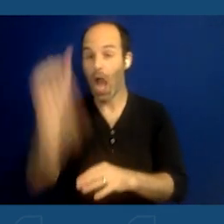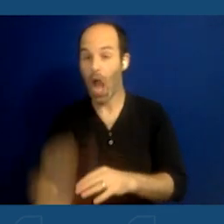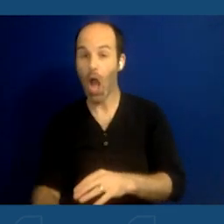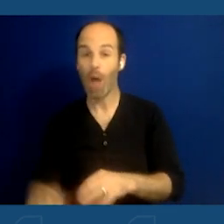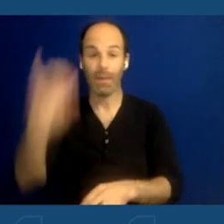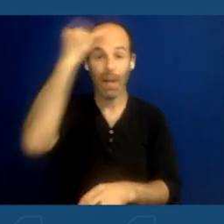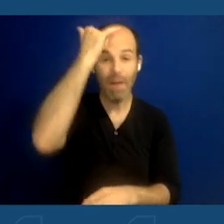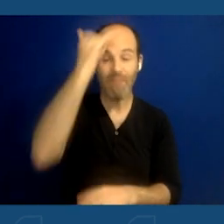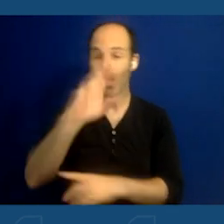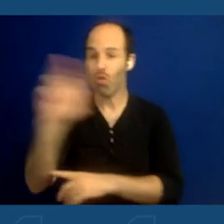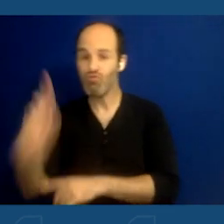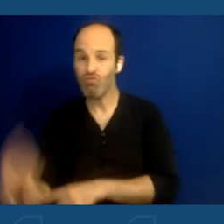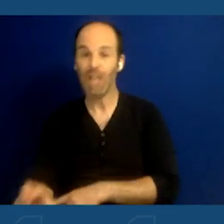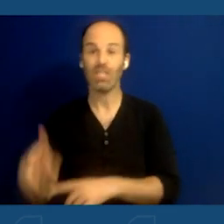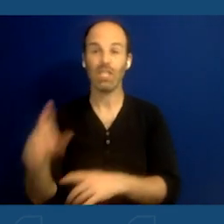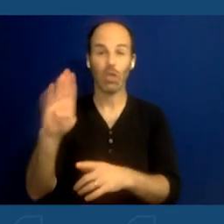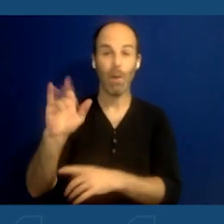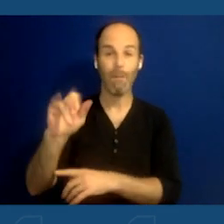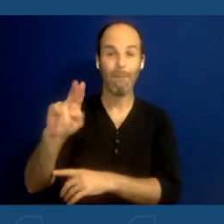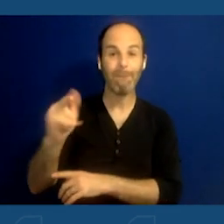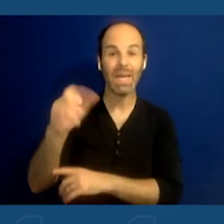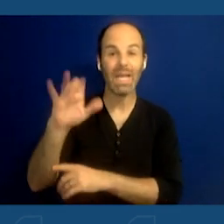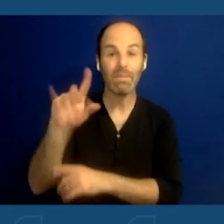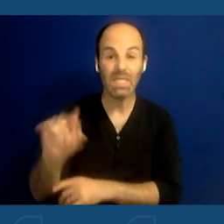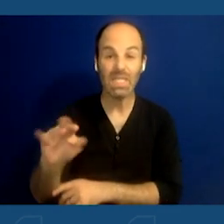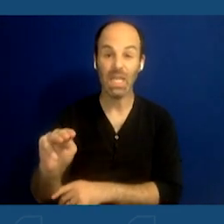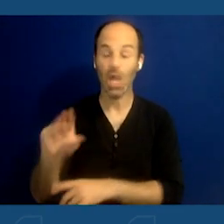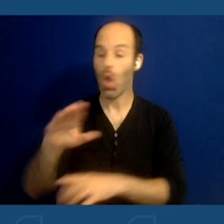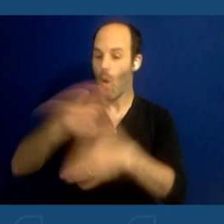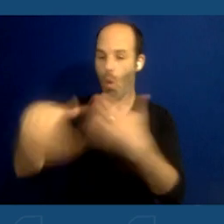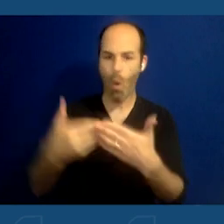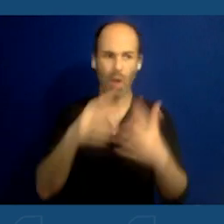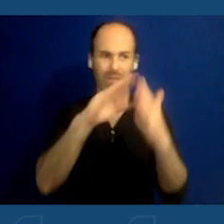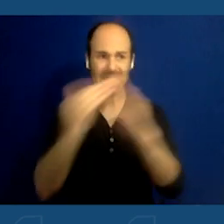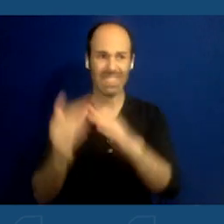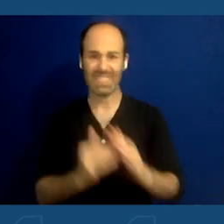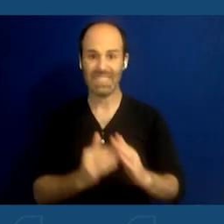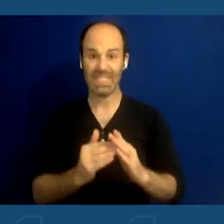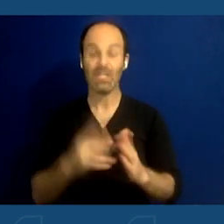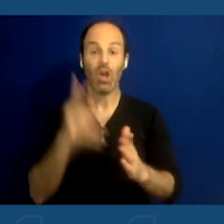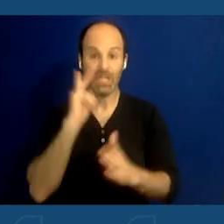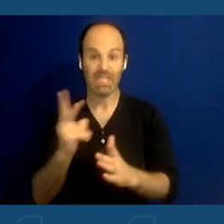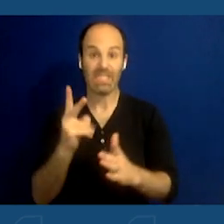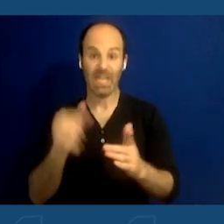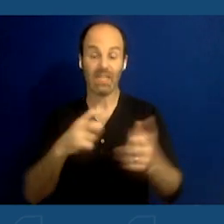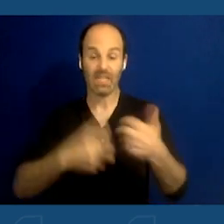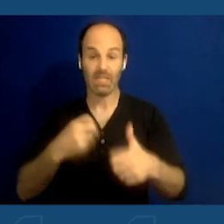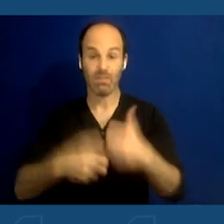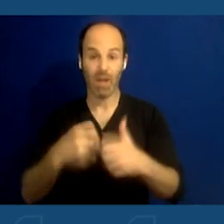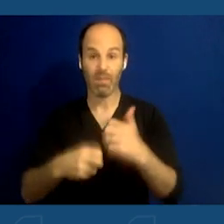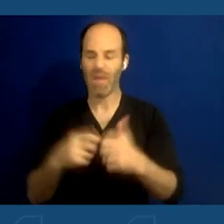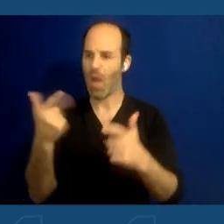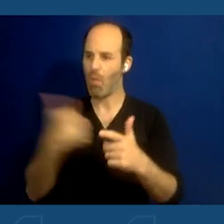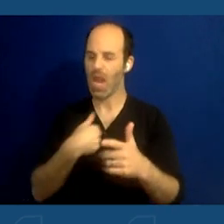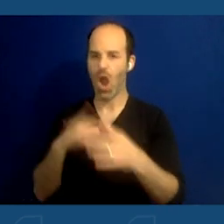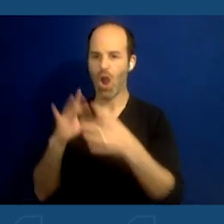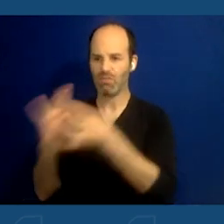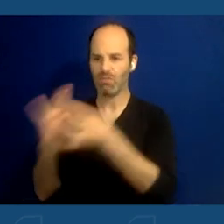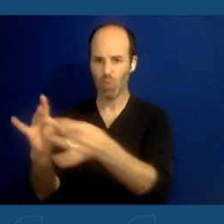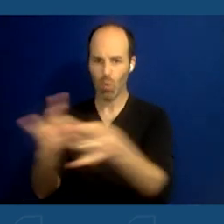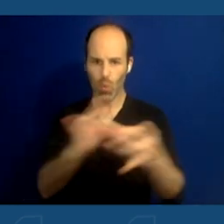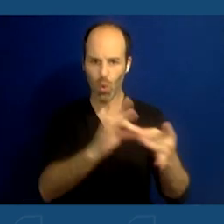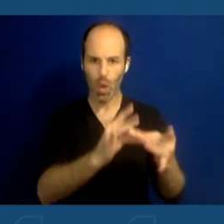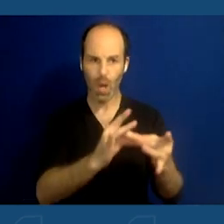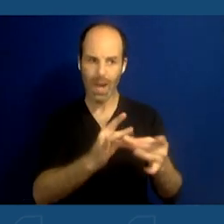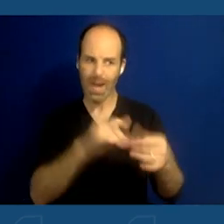are seeing challenges here. And at the state level, we are taking a coordinated approach to making sure that we not just deal with this, but